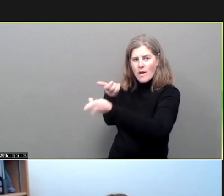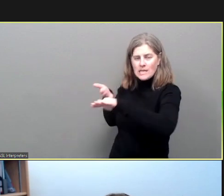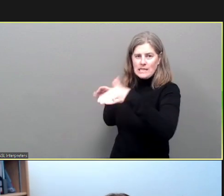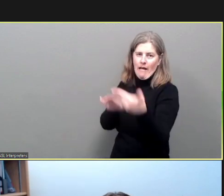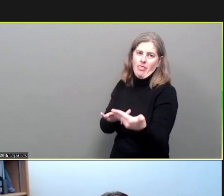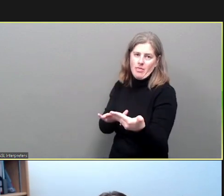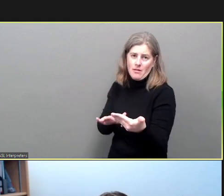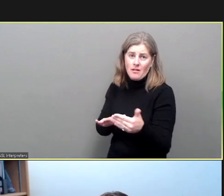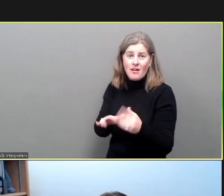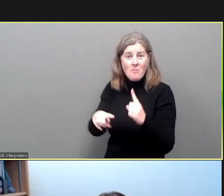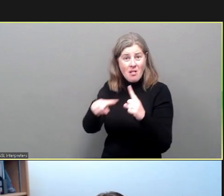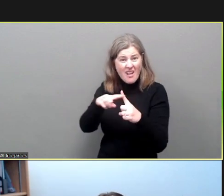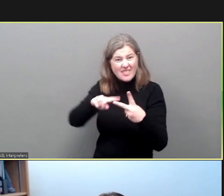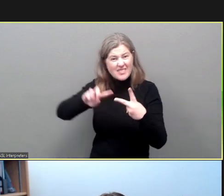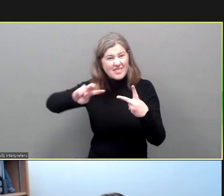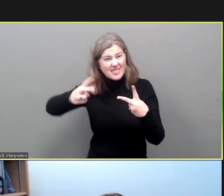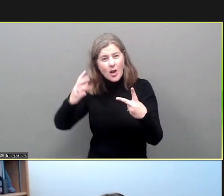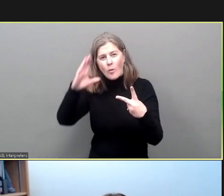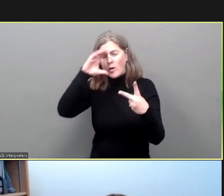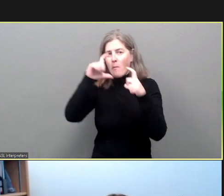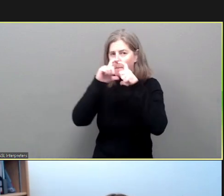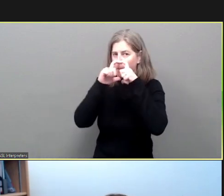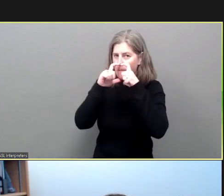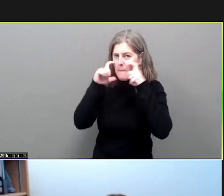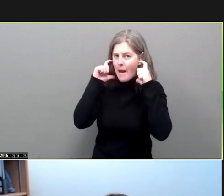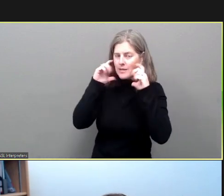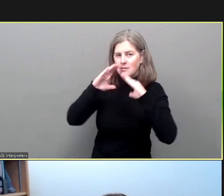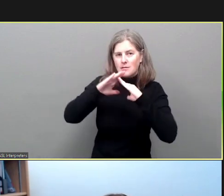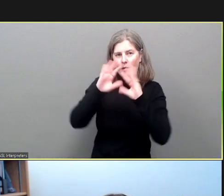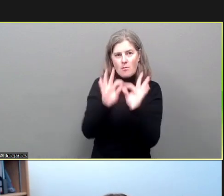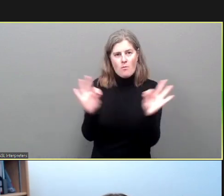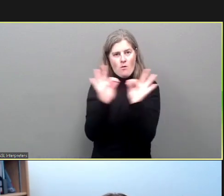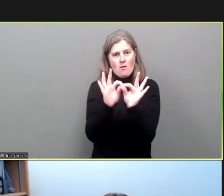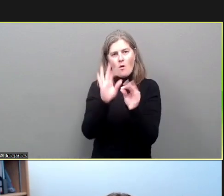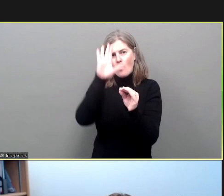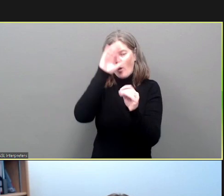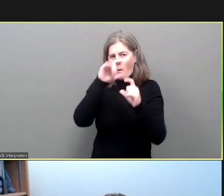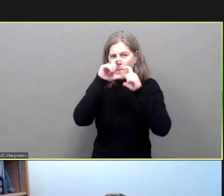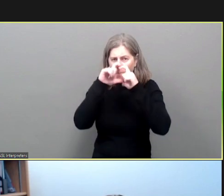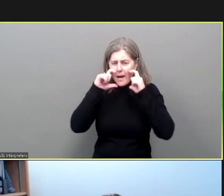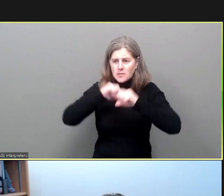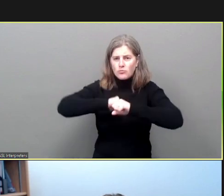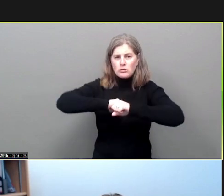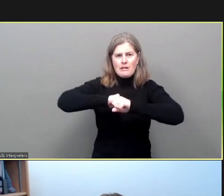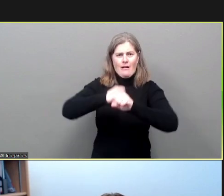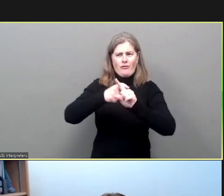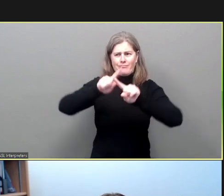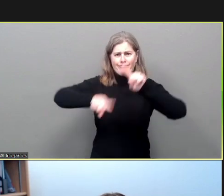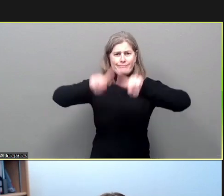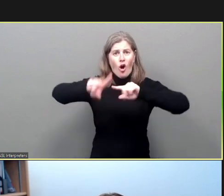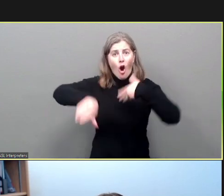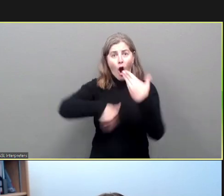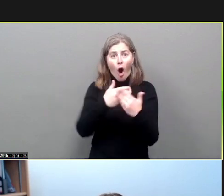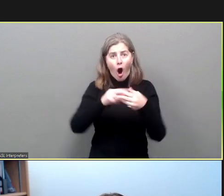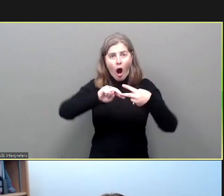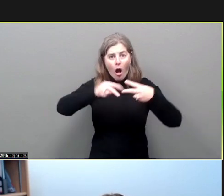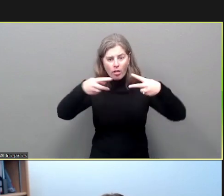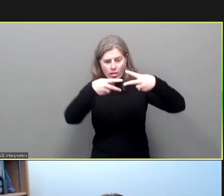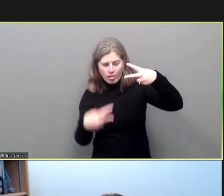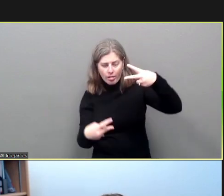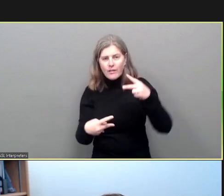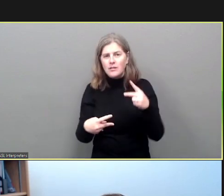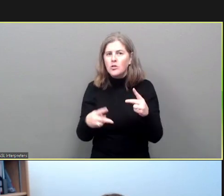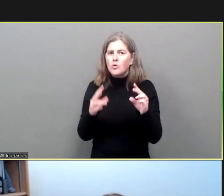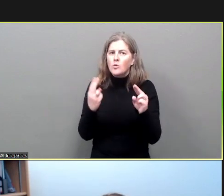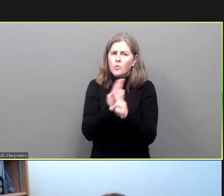know that masks are a very important tool. We know that masks protect us against all variants. So please wear a